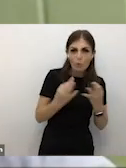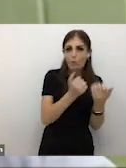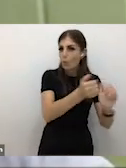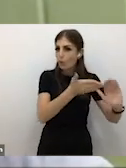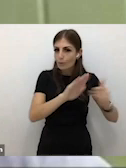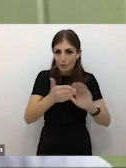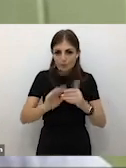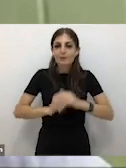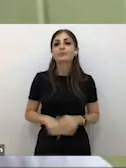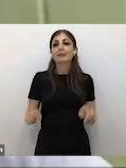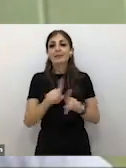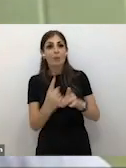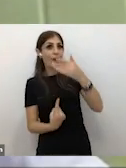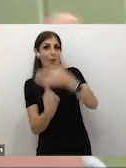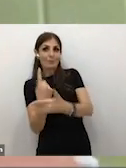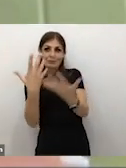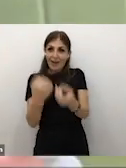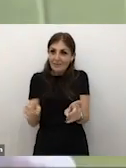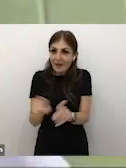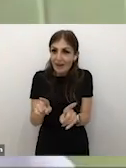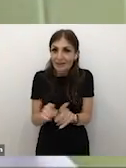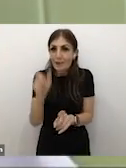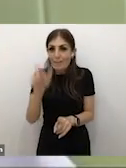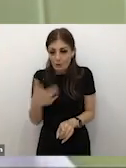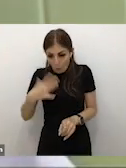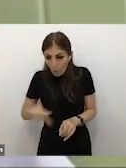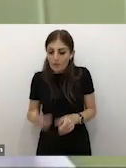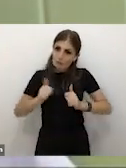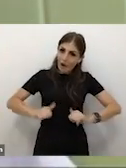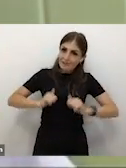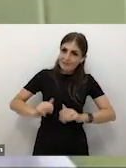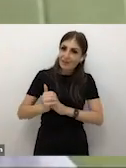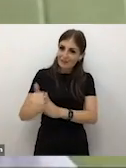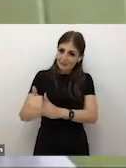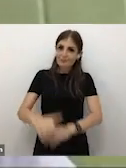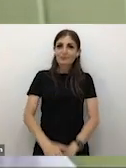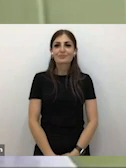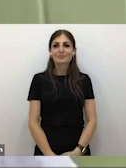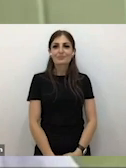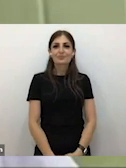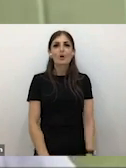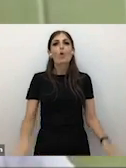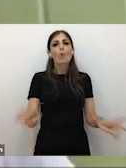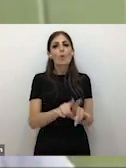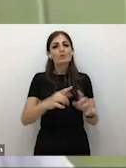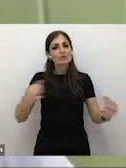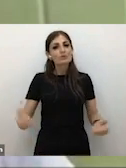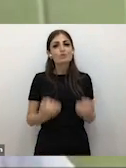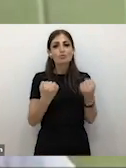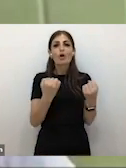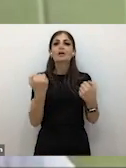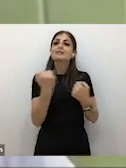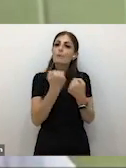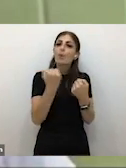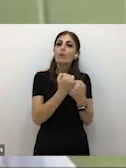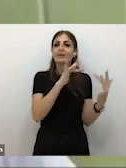community, and the opportunities that they have as someone who's wanting to practice leadership. They also get a really strong and supportive network of